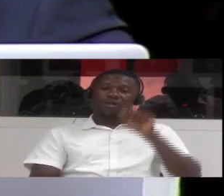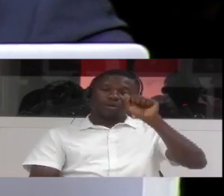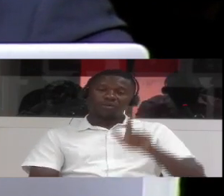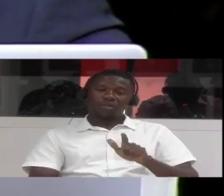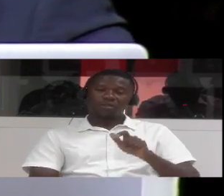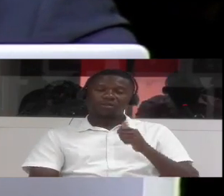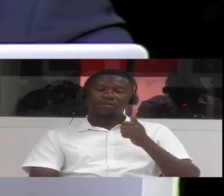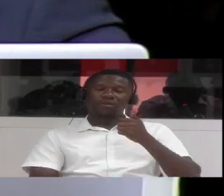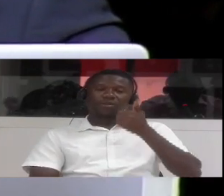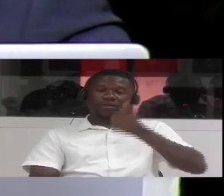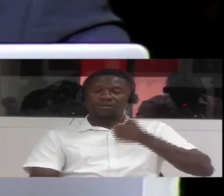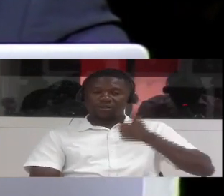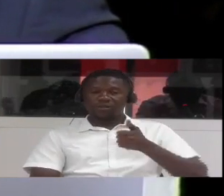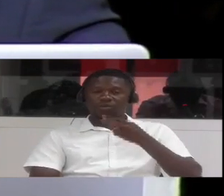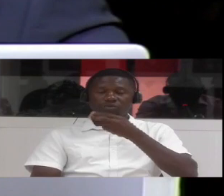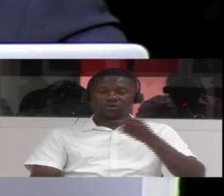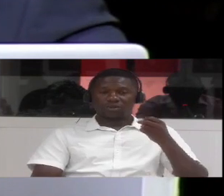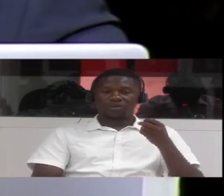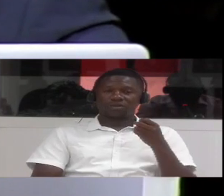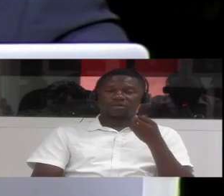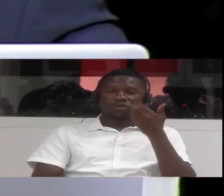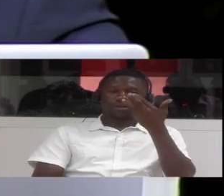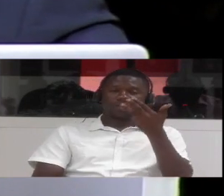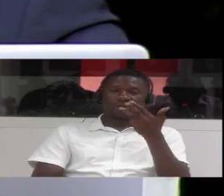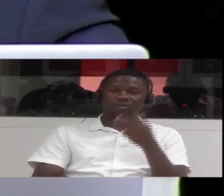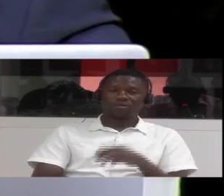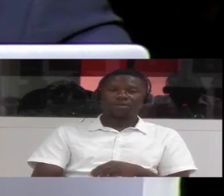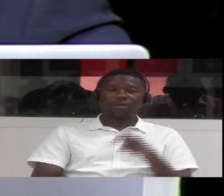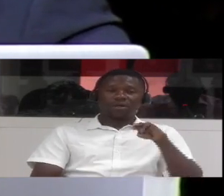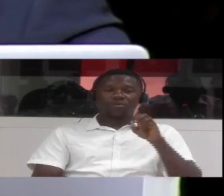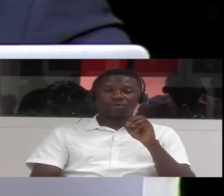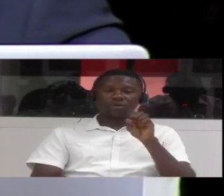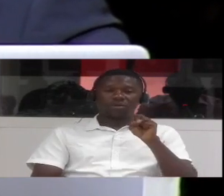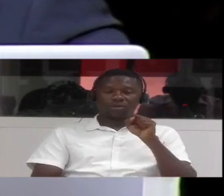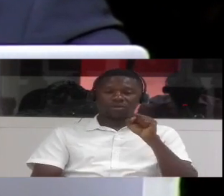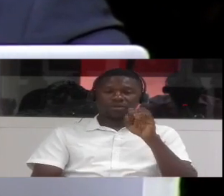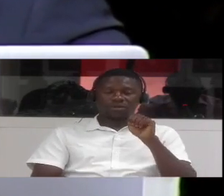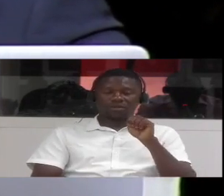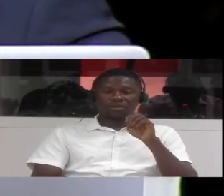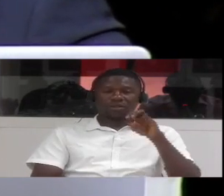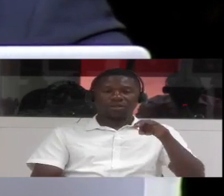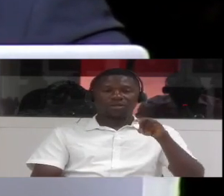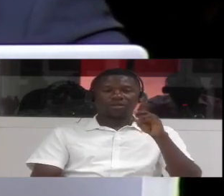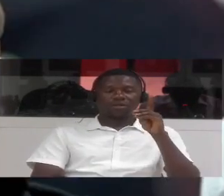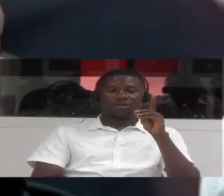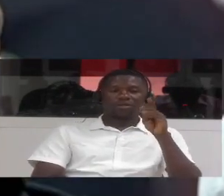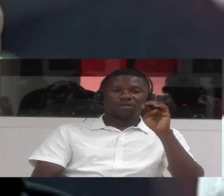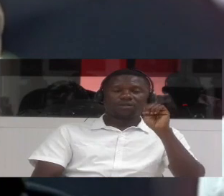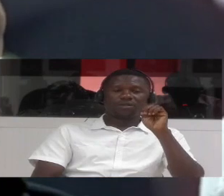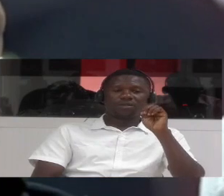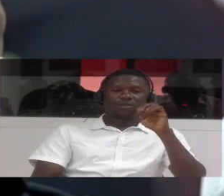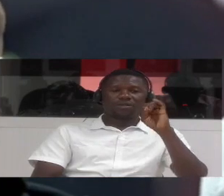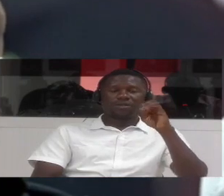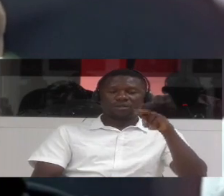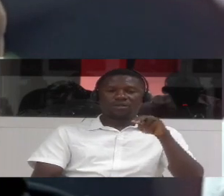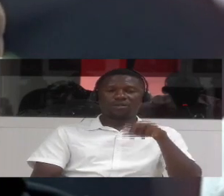April 16, 2009, Moses Nden, Keba Yoromane of City Limits Radio. Moses